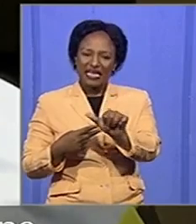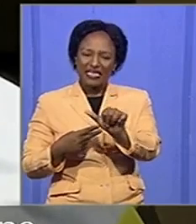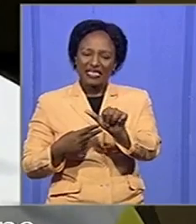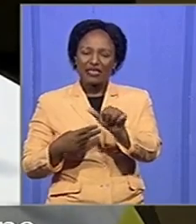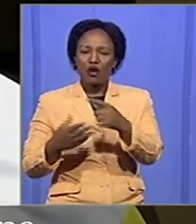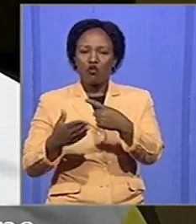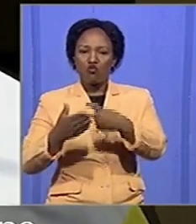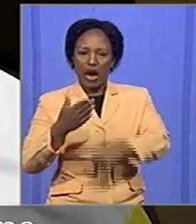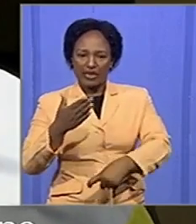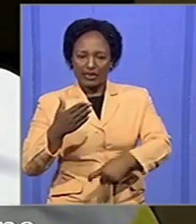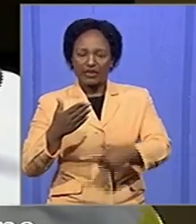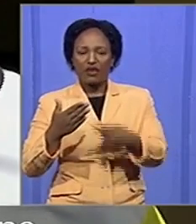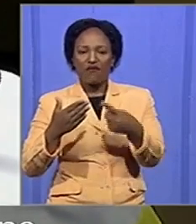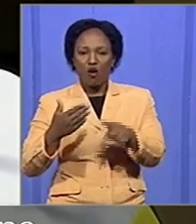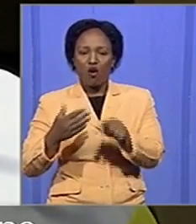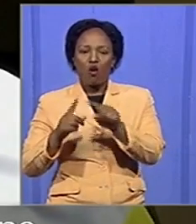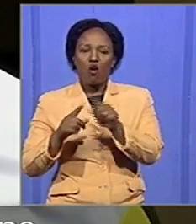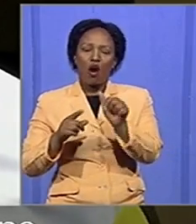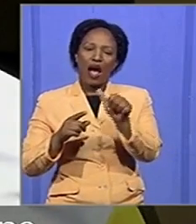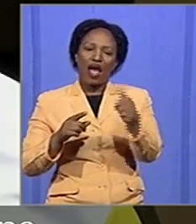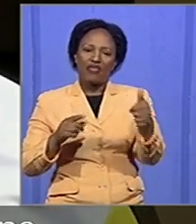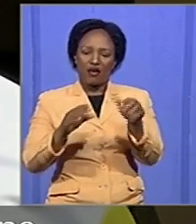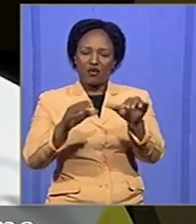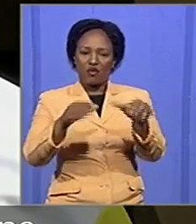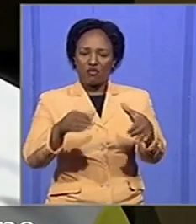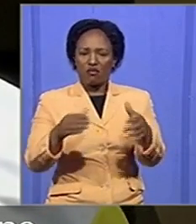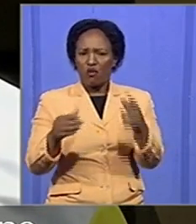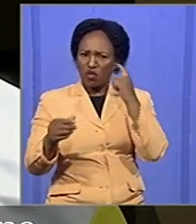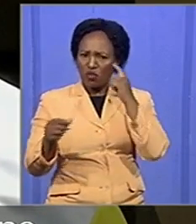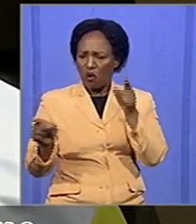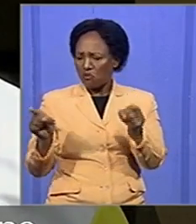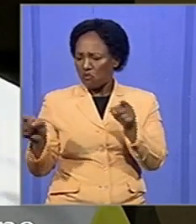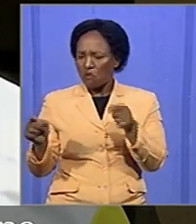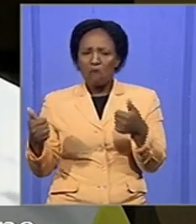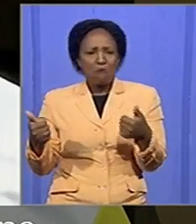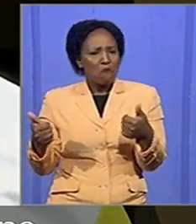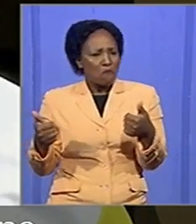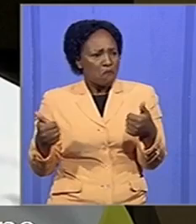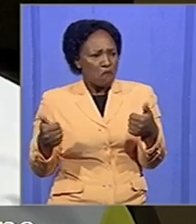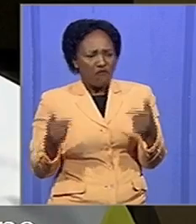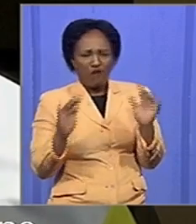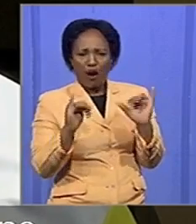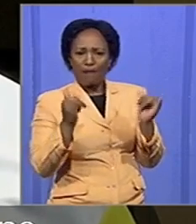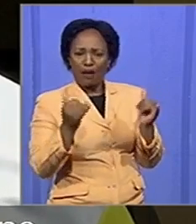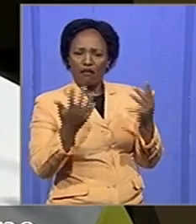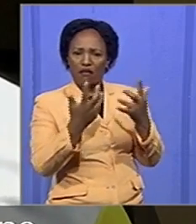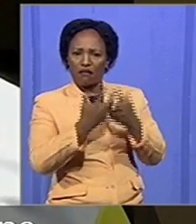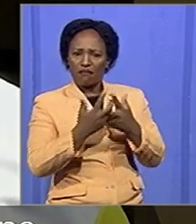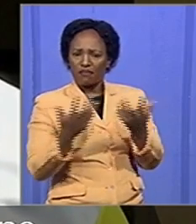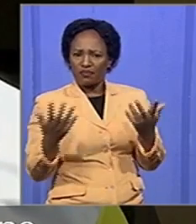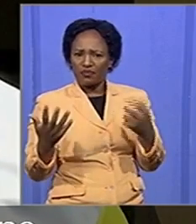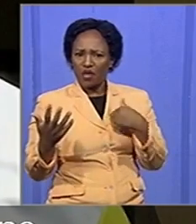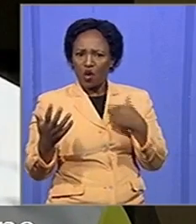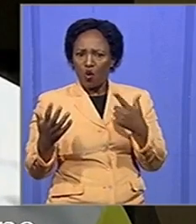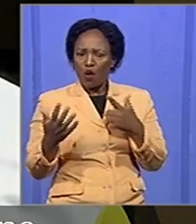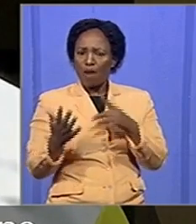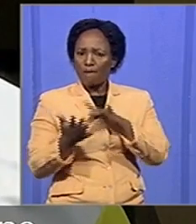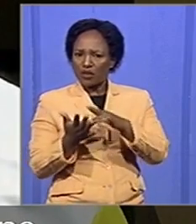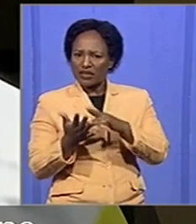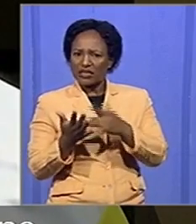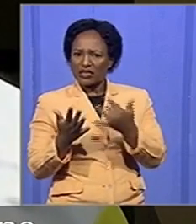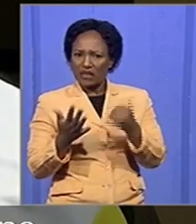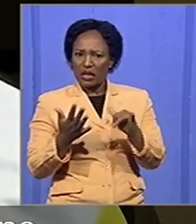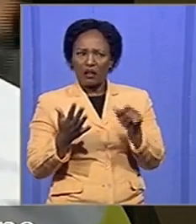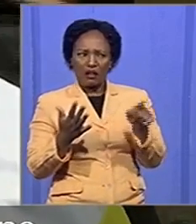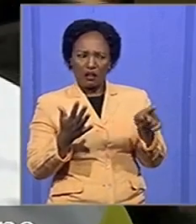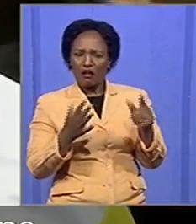rand for the other categories. We thought it's something reasonable. And we were not rigid about our position. We were still going